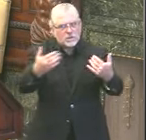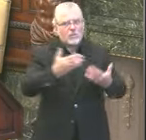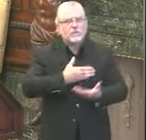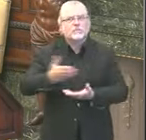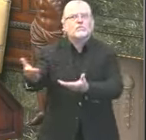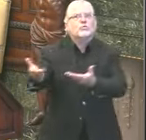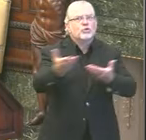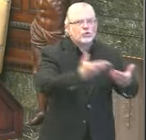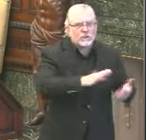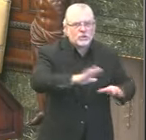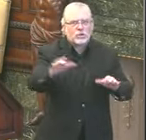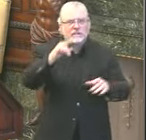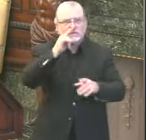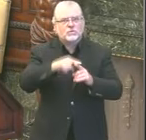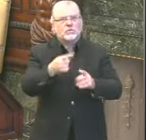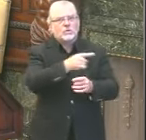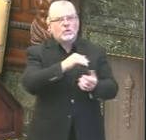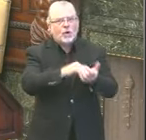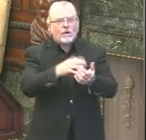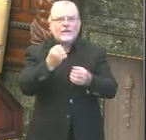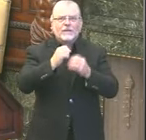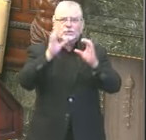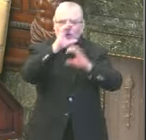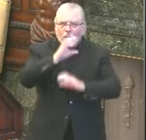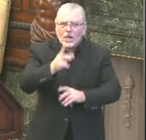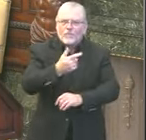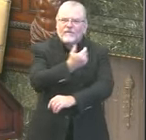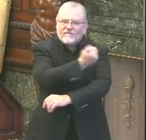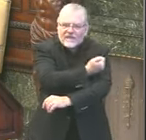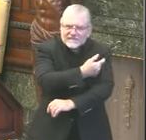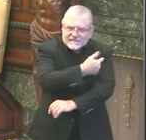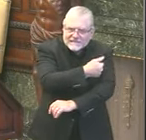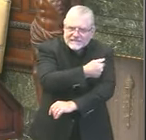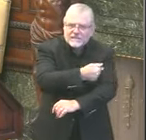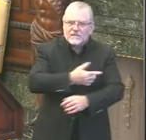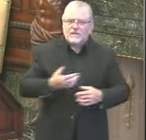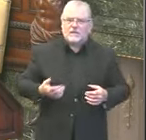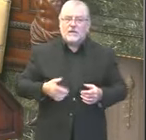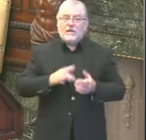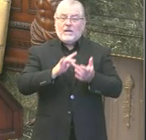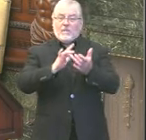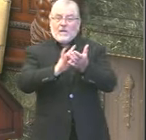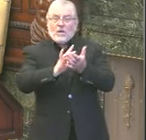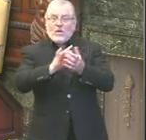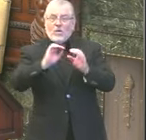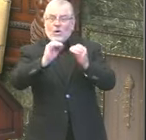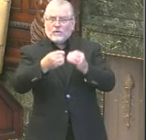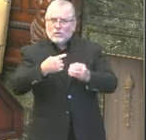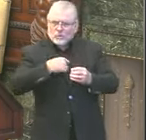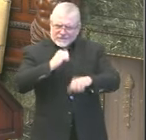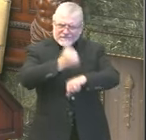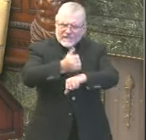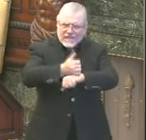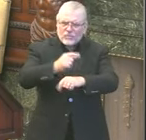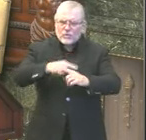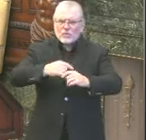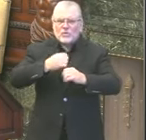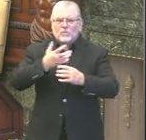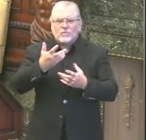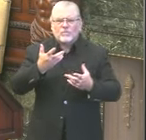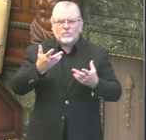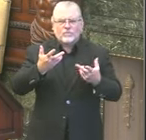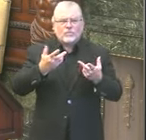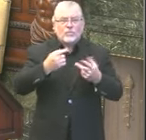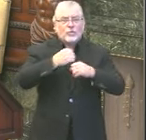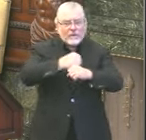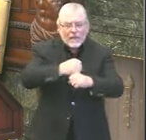to get vaccinated. The medical offices have taken a number of precautions to make it safe. I do think it is safe, and it is far less safe to keep